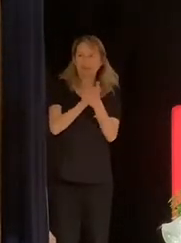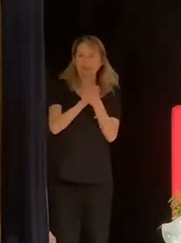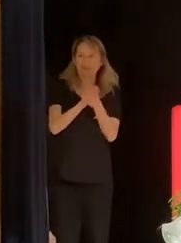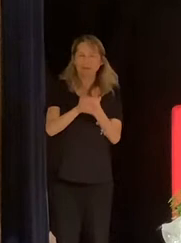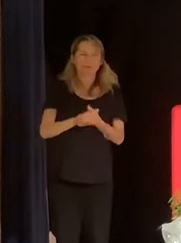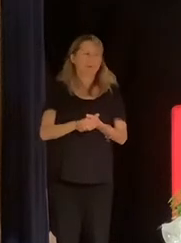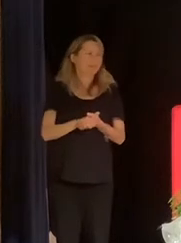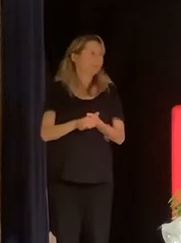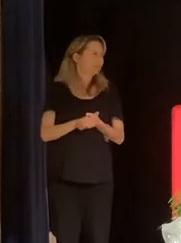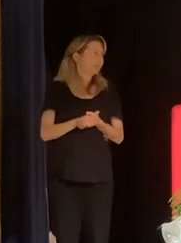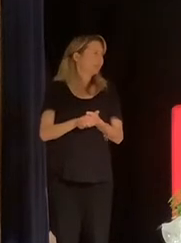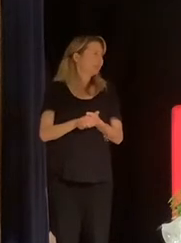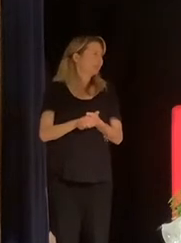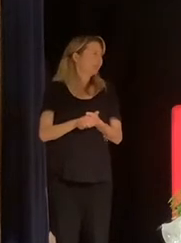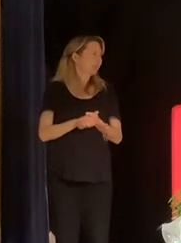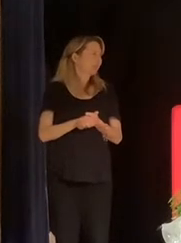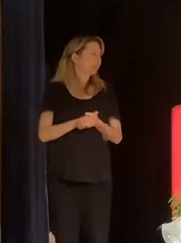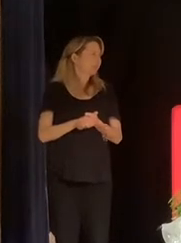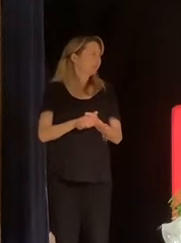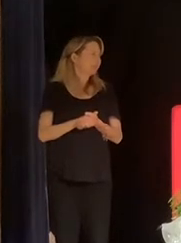Congratulations, Malcolm.